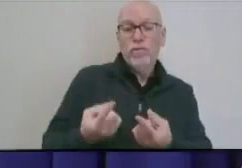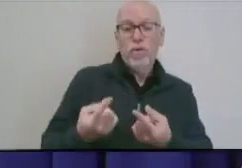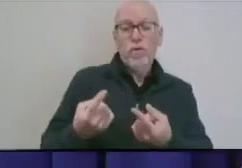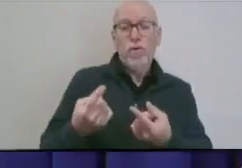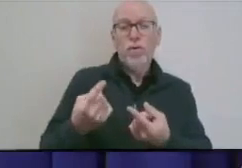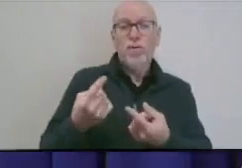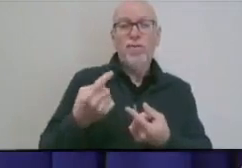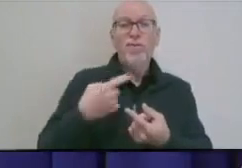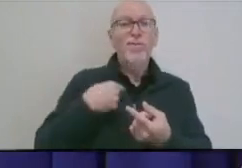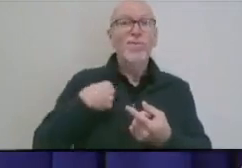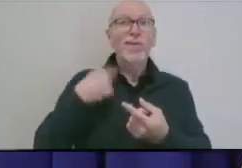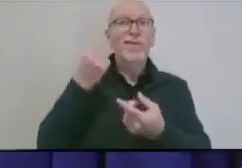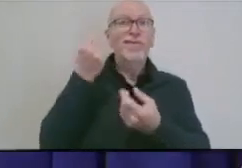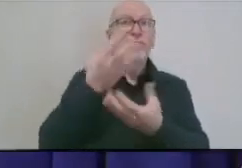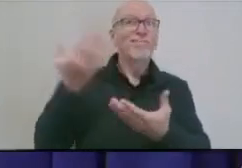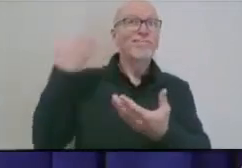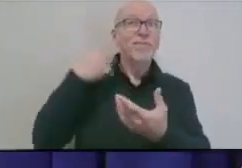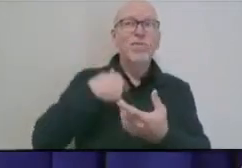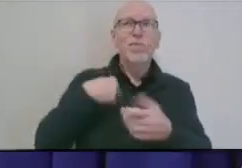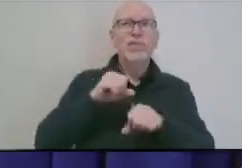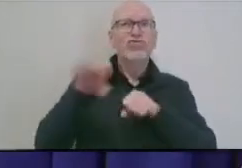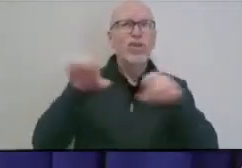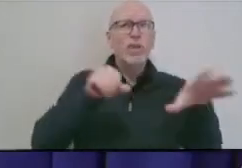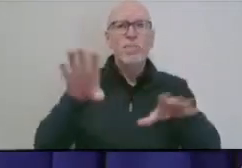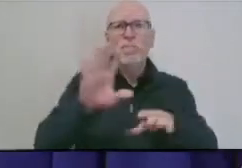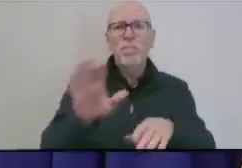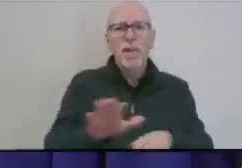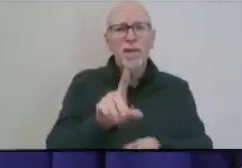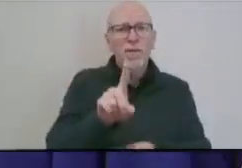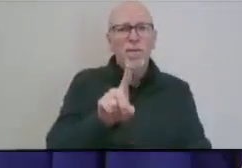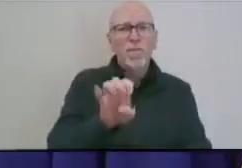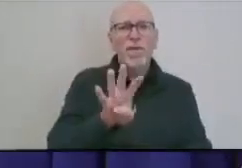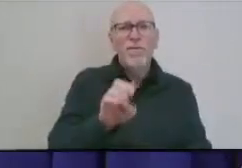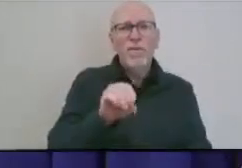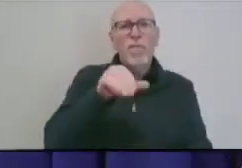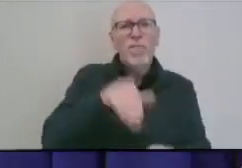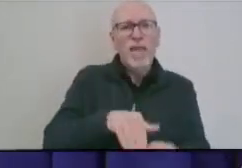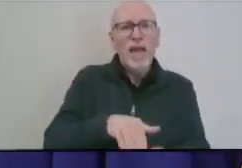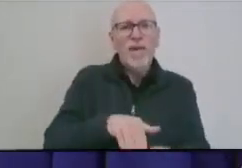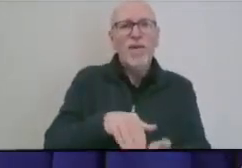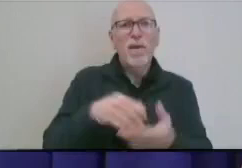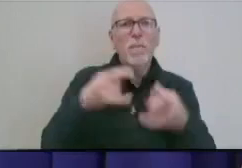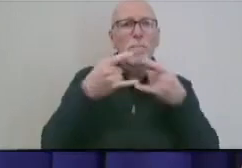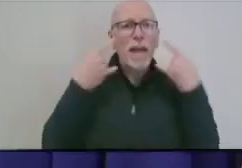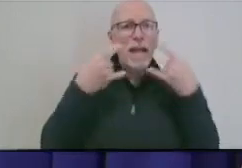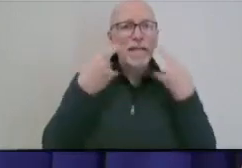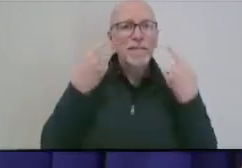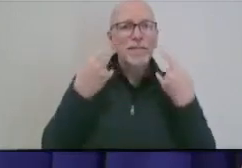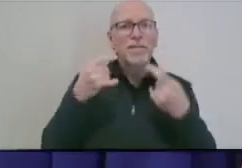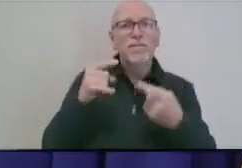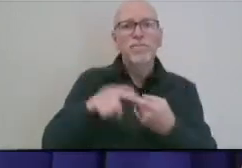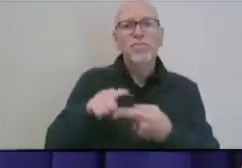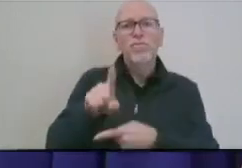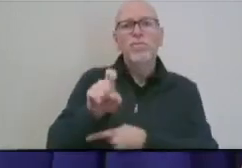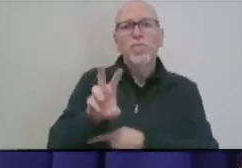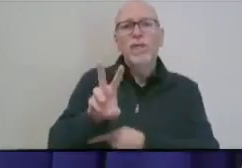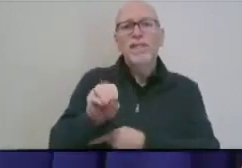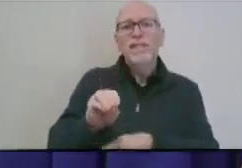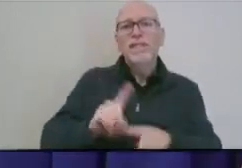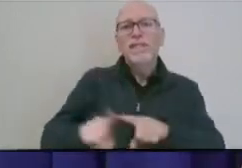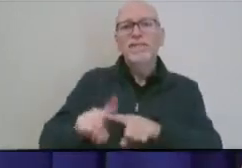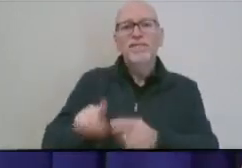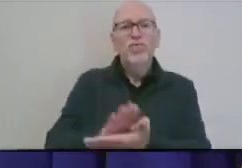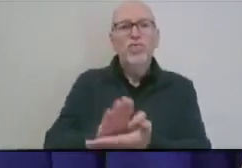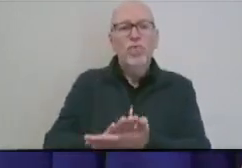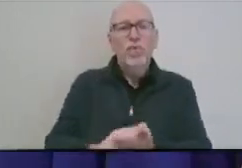reported on that, we've shipped about 140,000 masks to 160 schools, and we